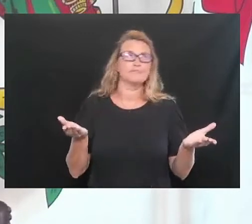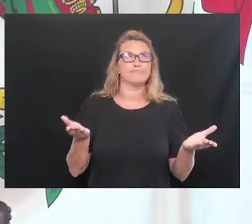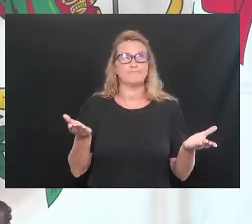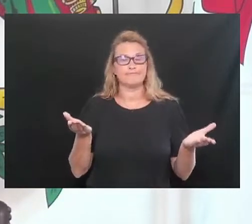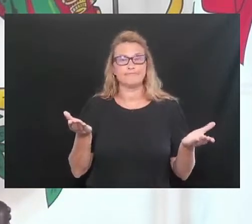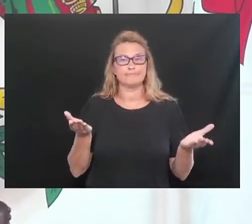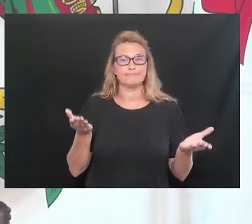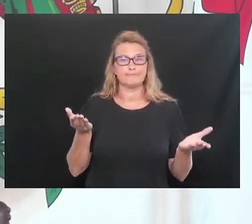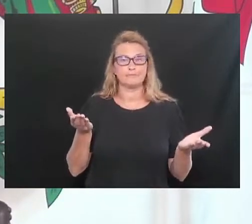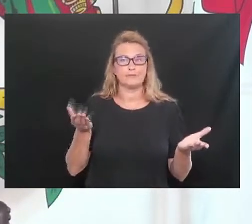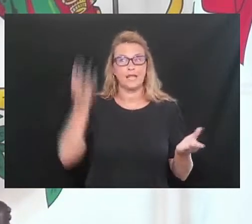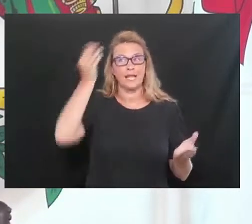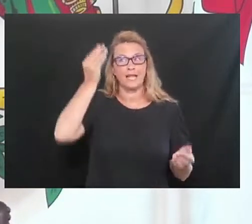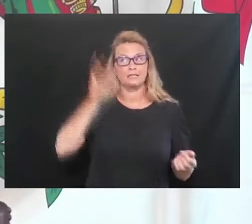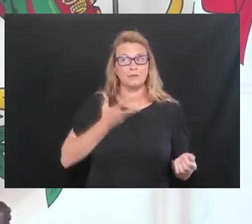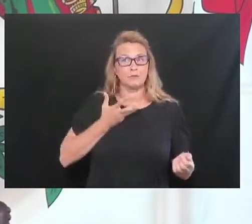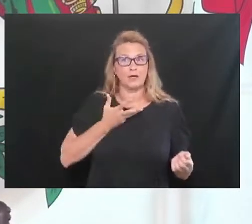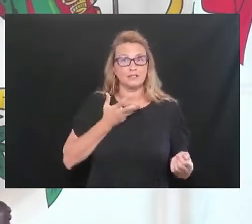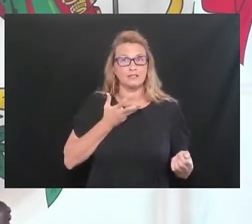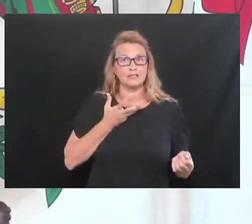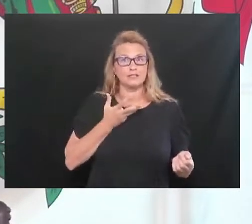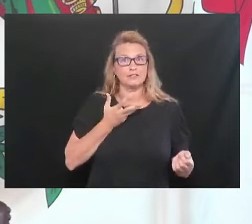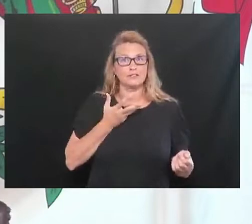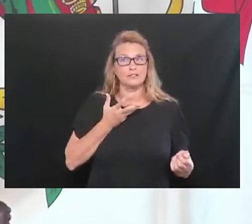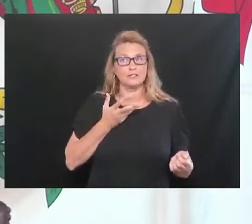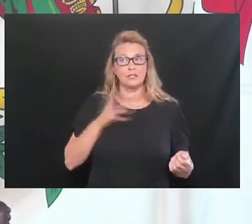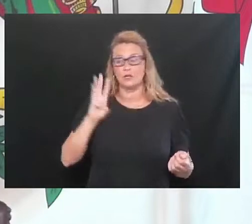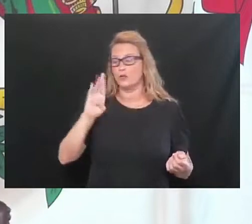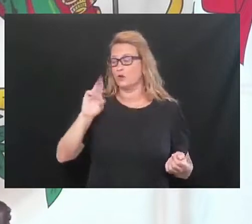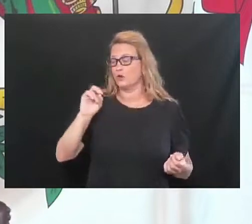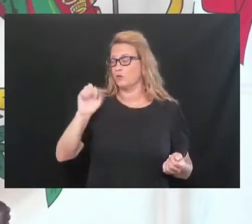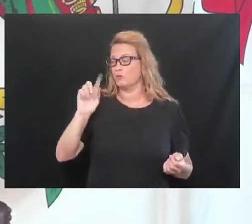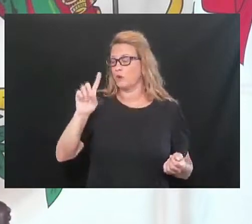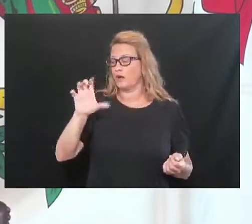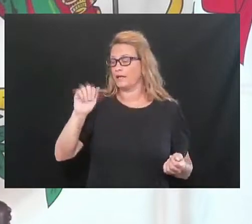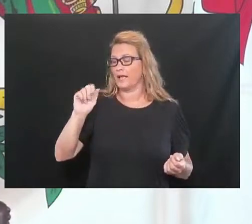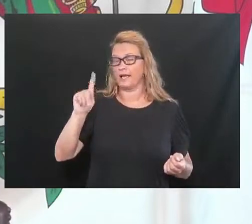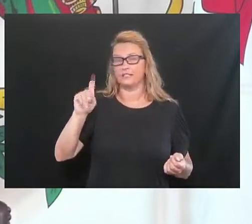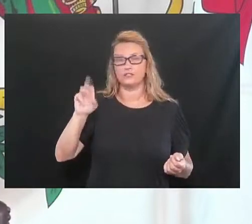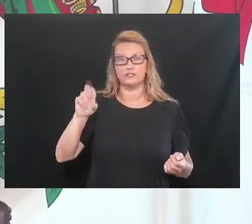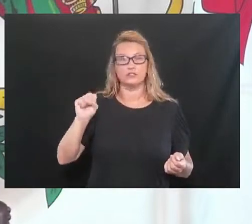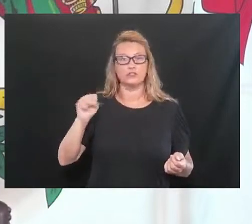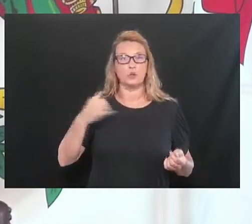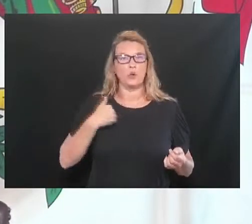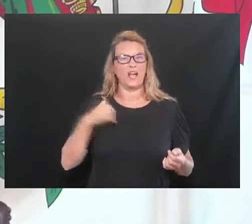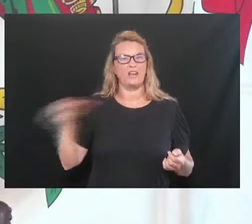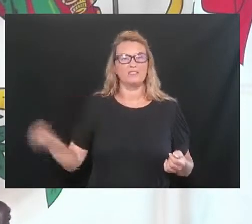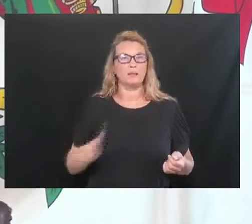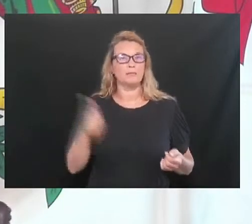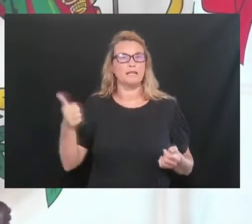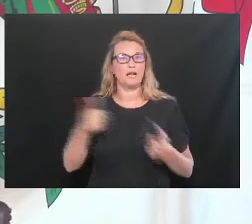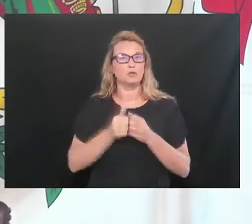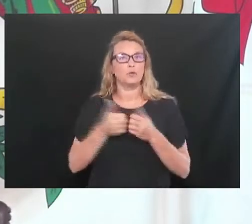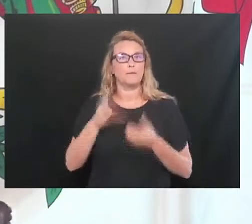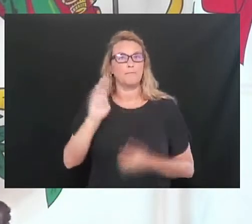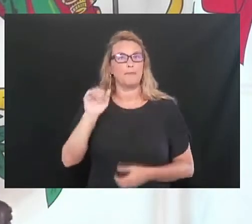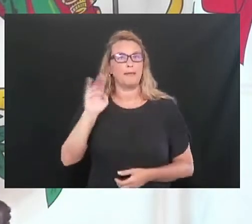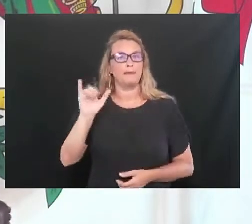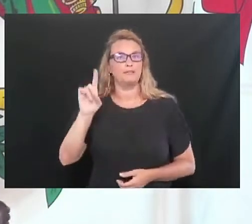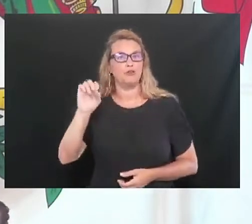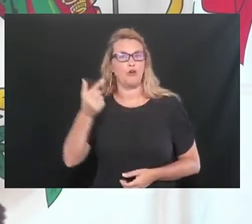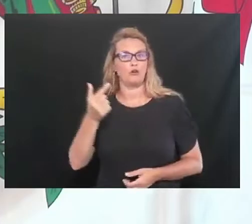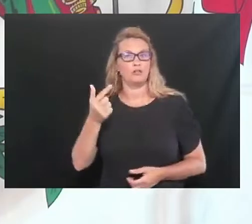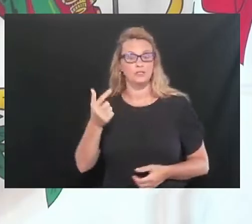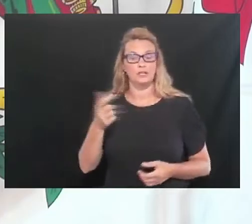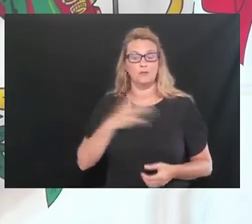you know, that's been brought to my attention from broadcasters and everything, you know, that maybe we ought to do something else with Babydog. So